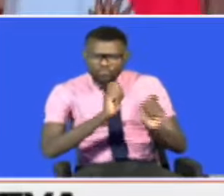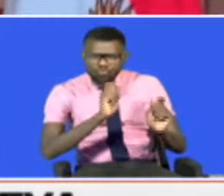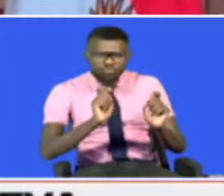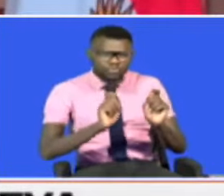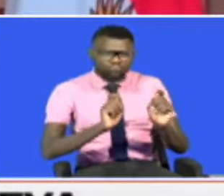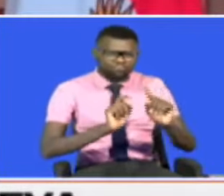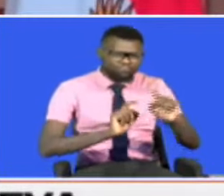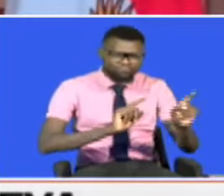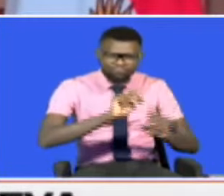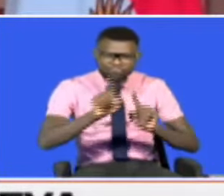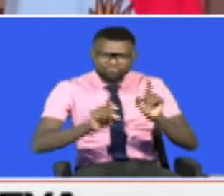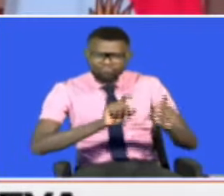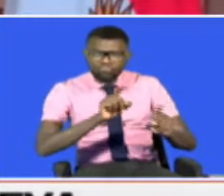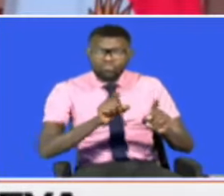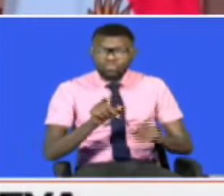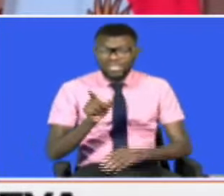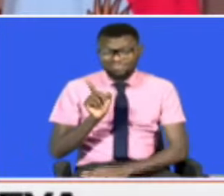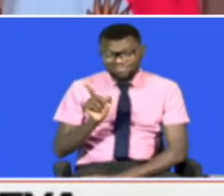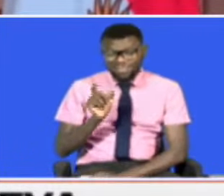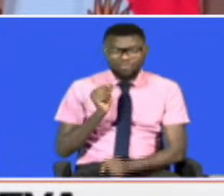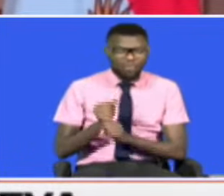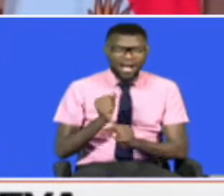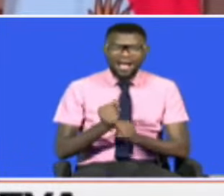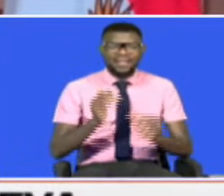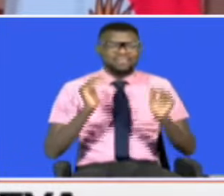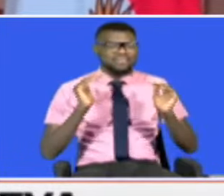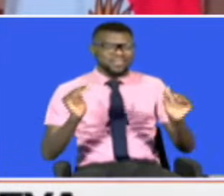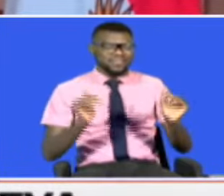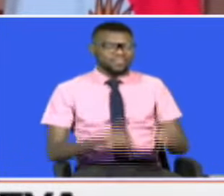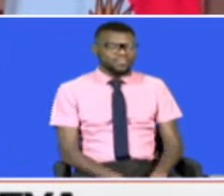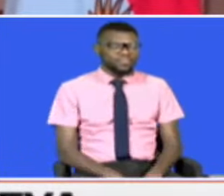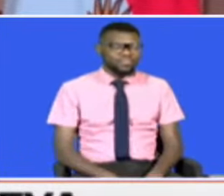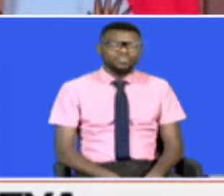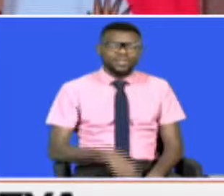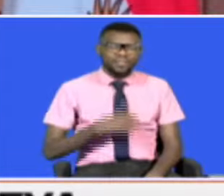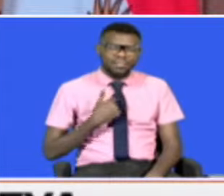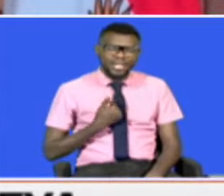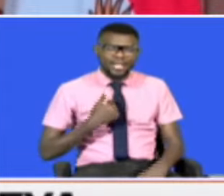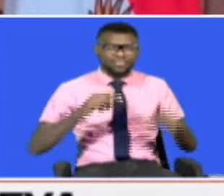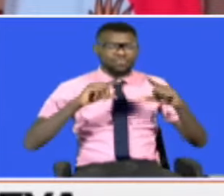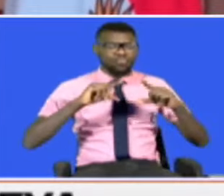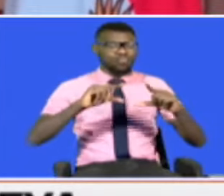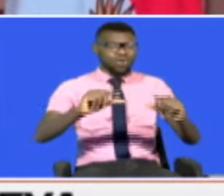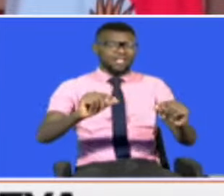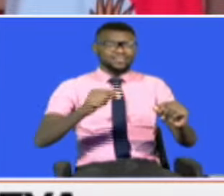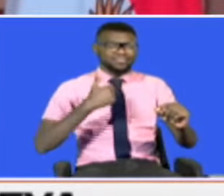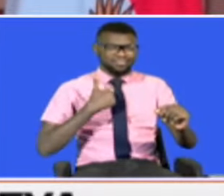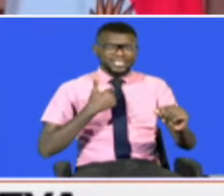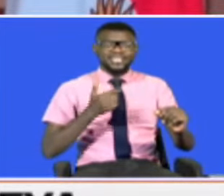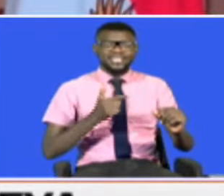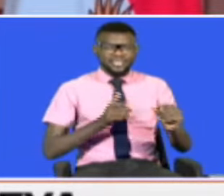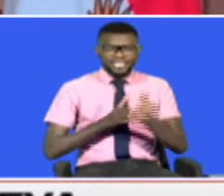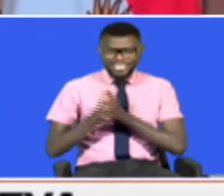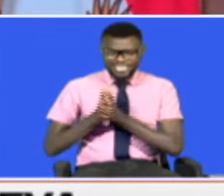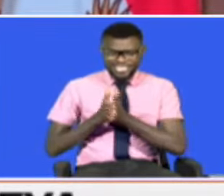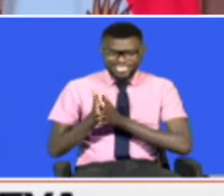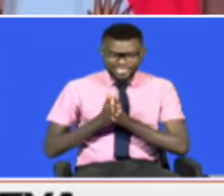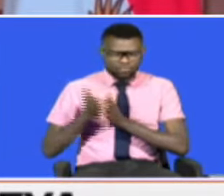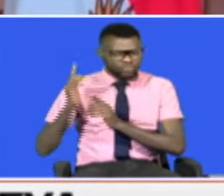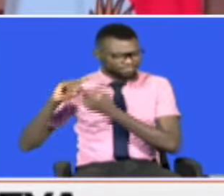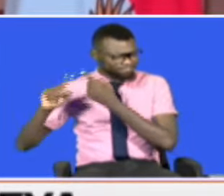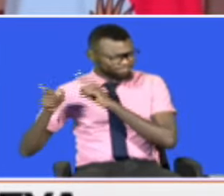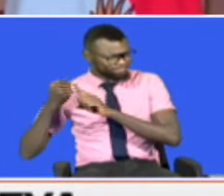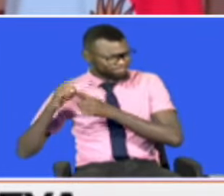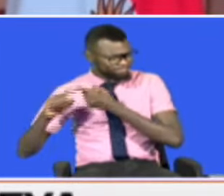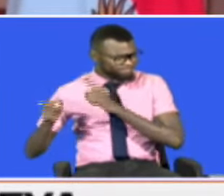juu. I gave the nation my undertaking to reflect at length on these issues that have been brought into sharp